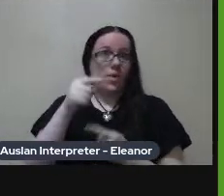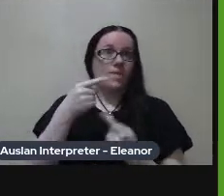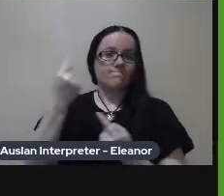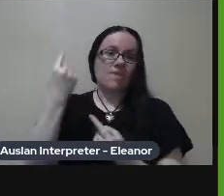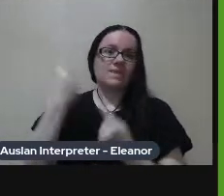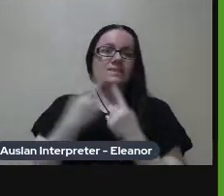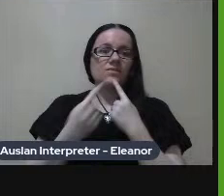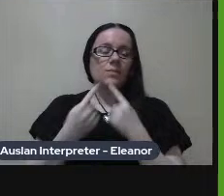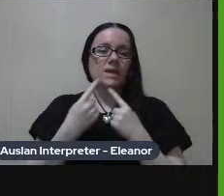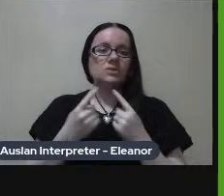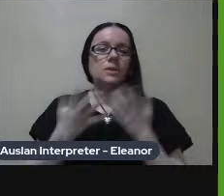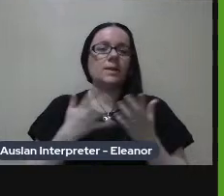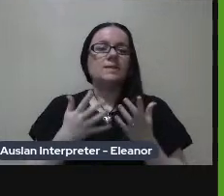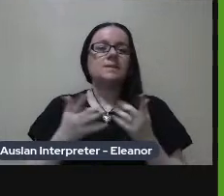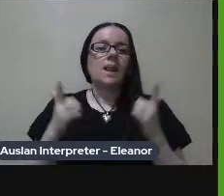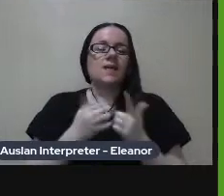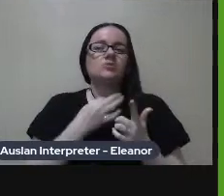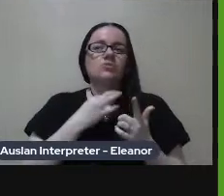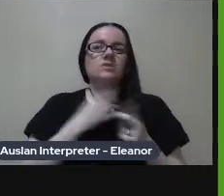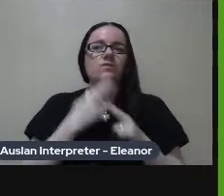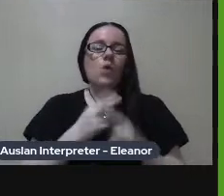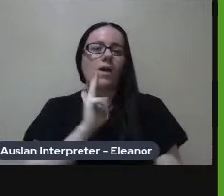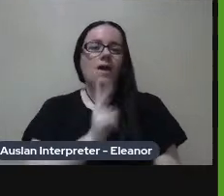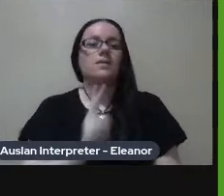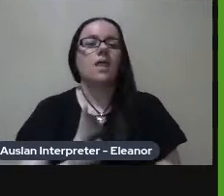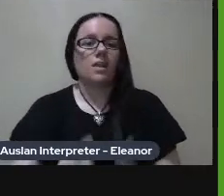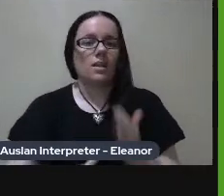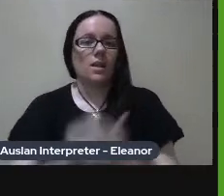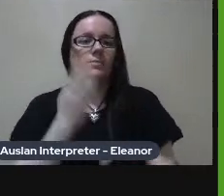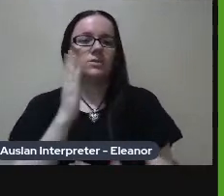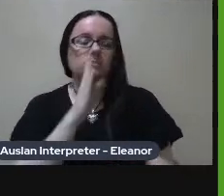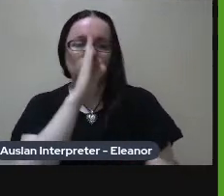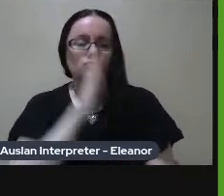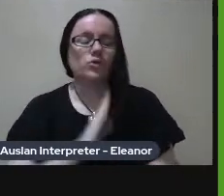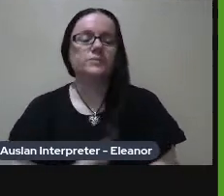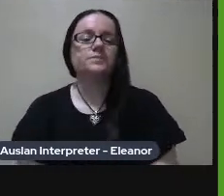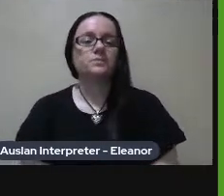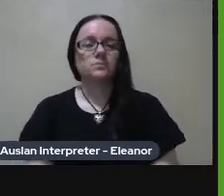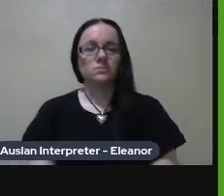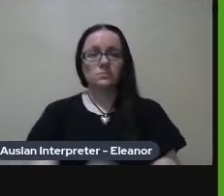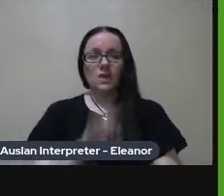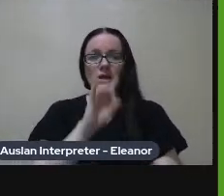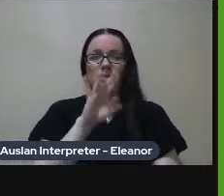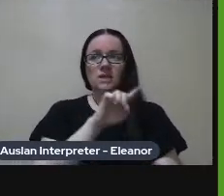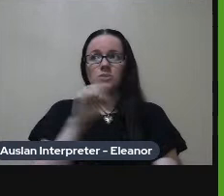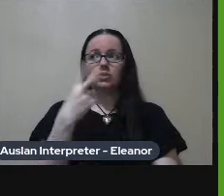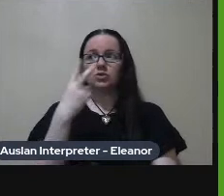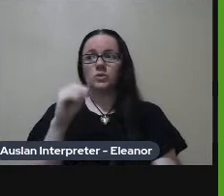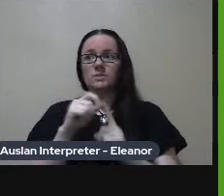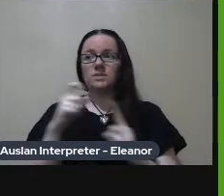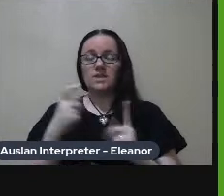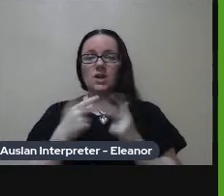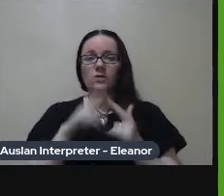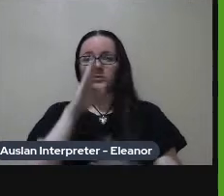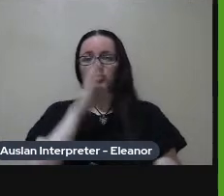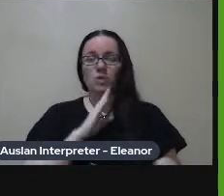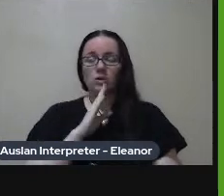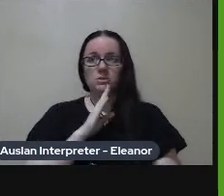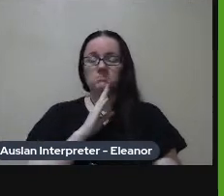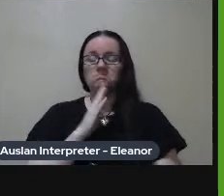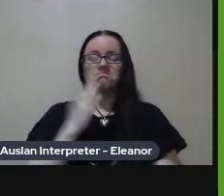one. And there still is the really real fact that between 10 to 20% of all strokes, we don't know why they